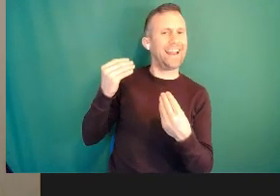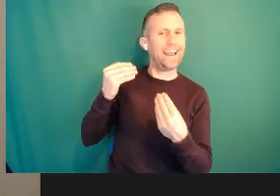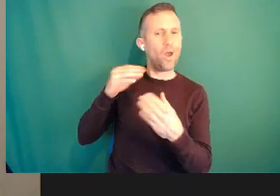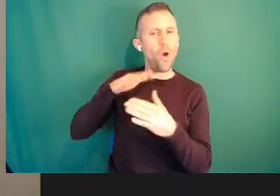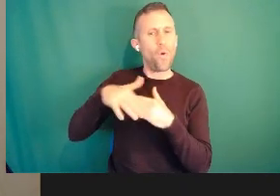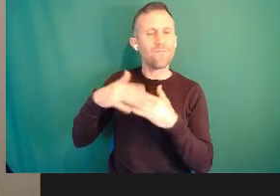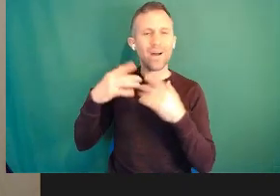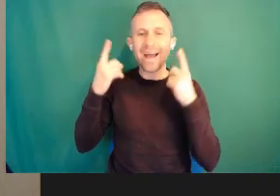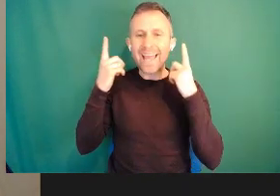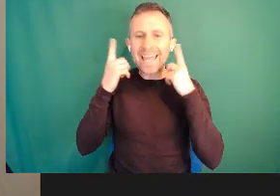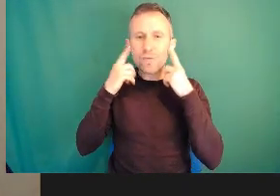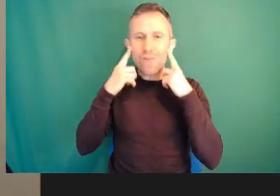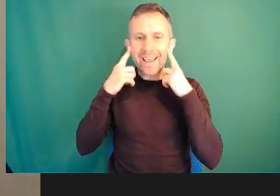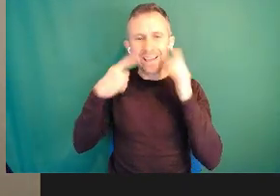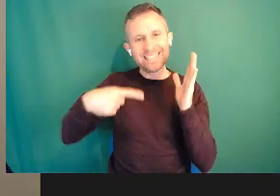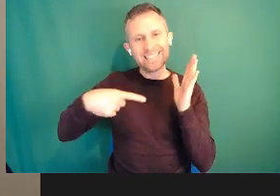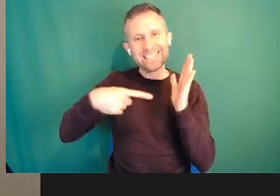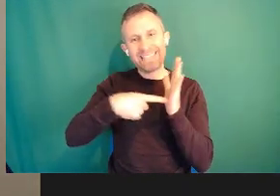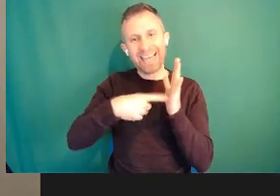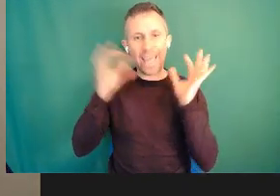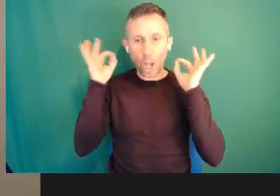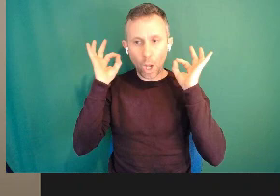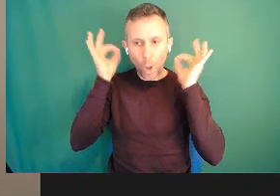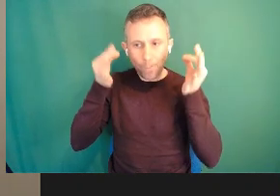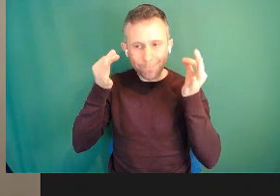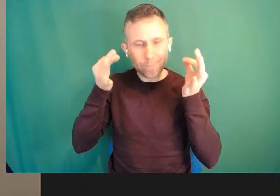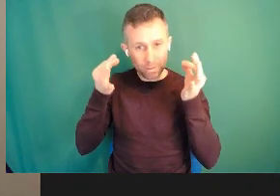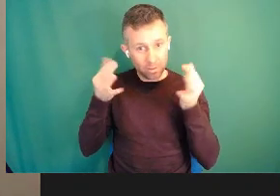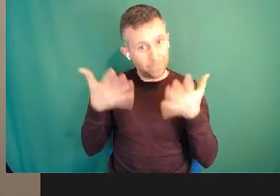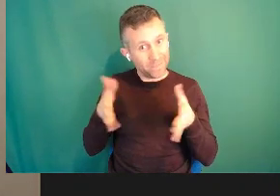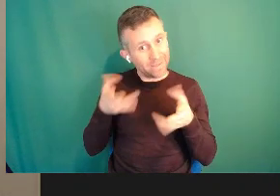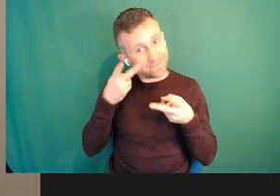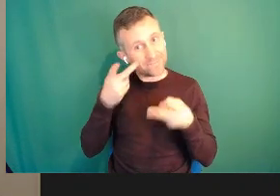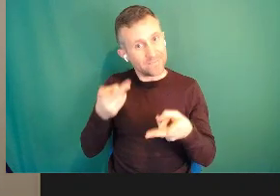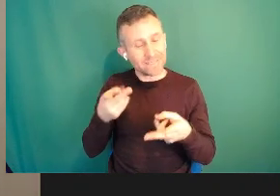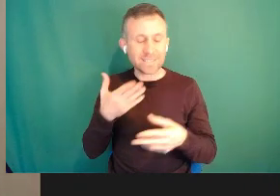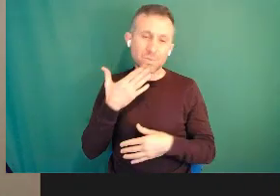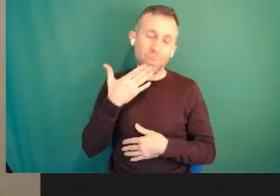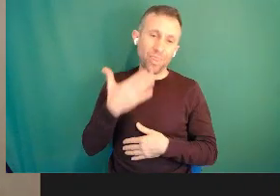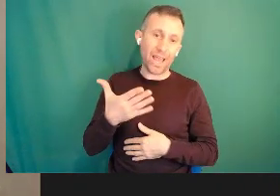visit you in person, and I really must go again.